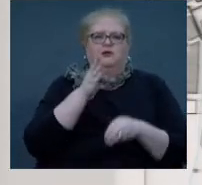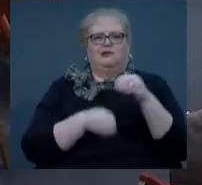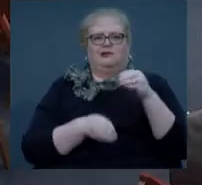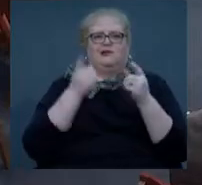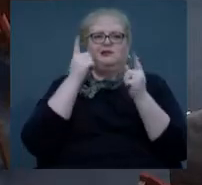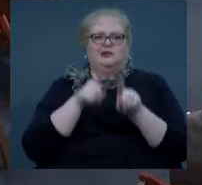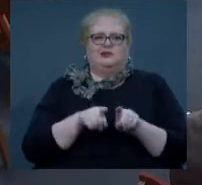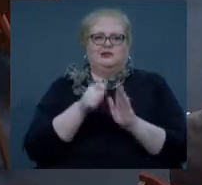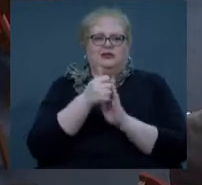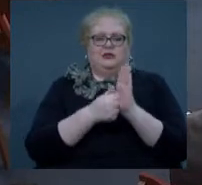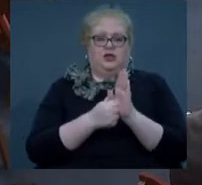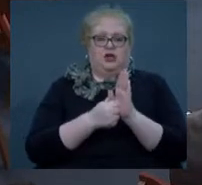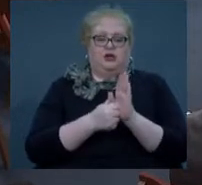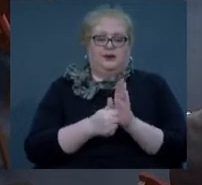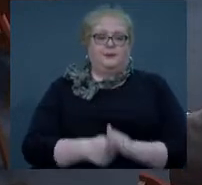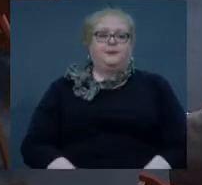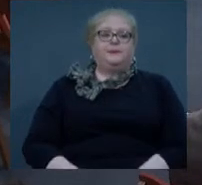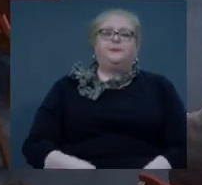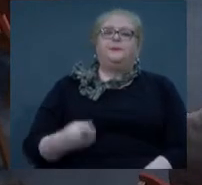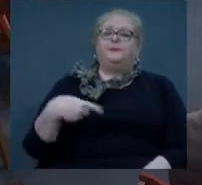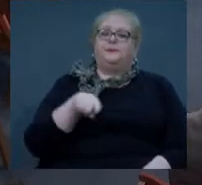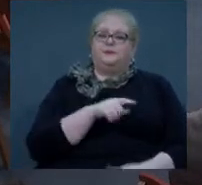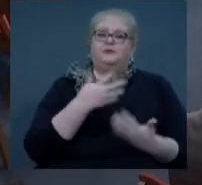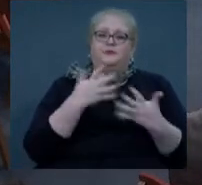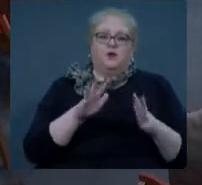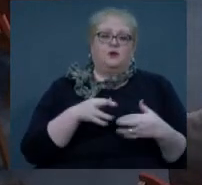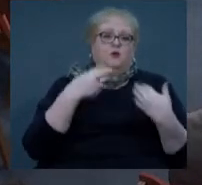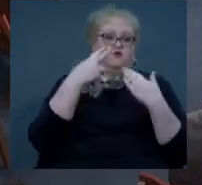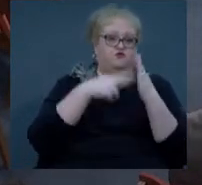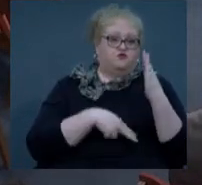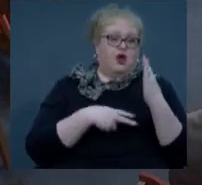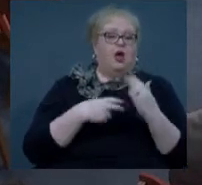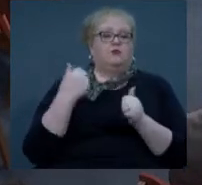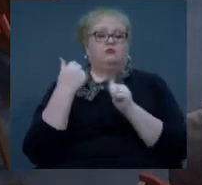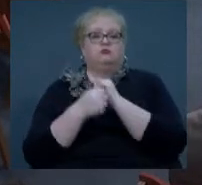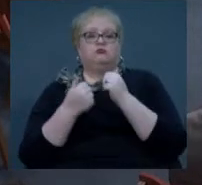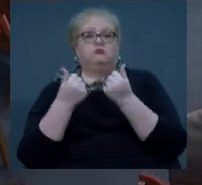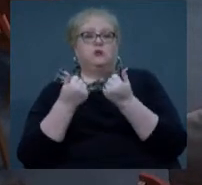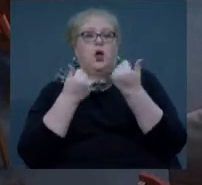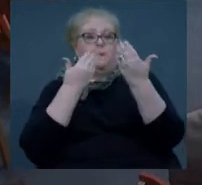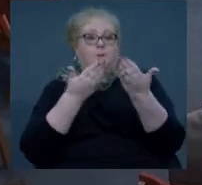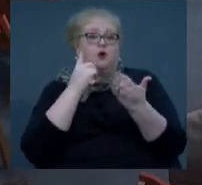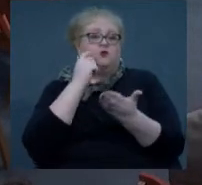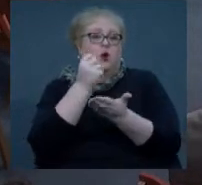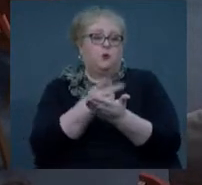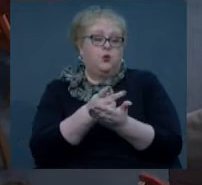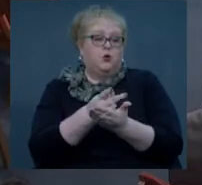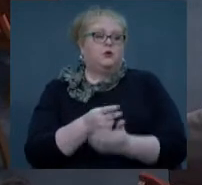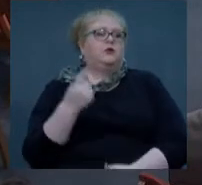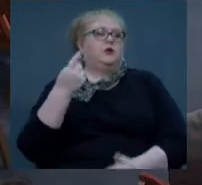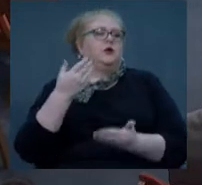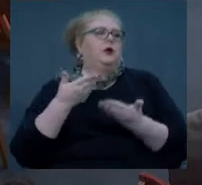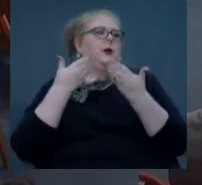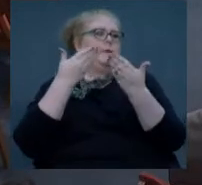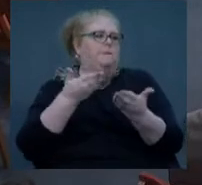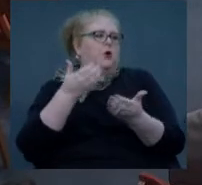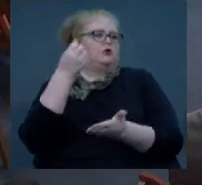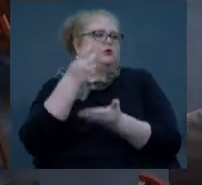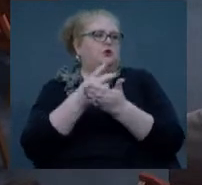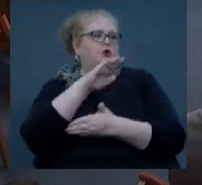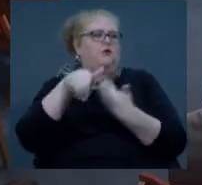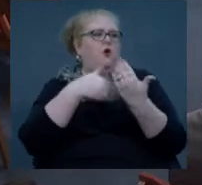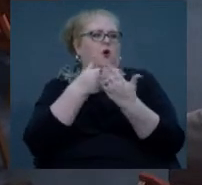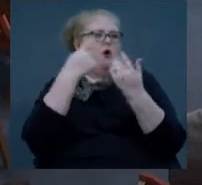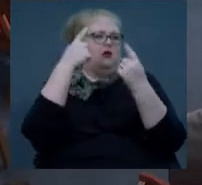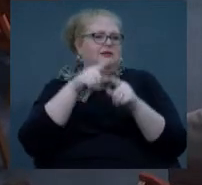consent agenda. You've heard the consent agenda. Is there a motion for its approval? Mr. Chairman, I make a motion to approve all of the consent